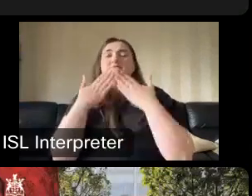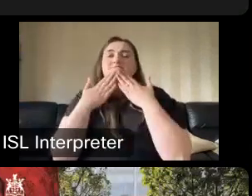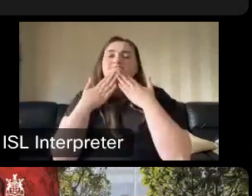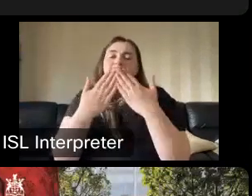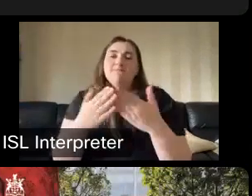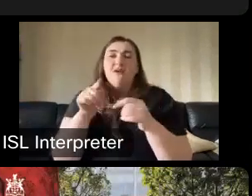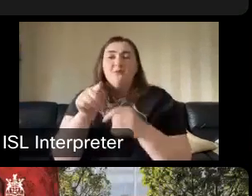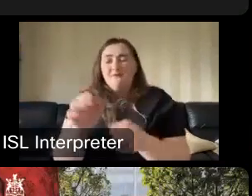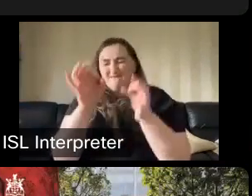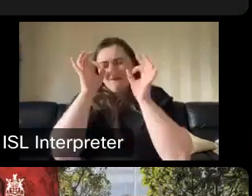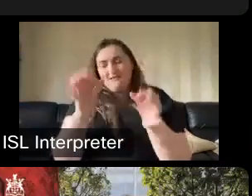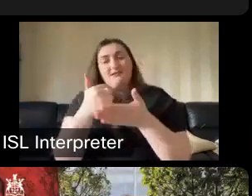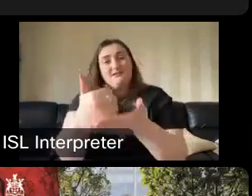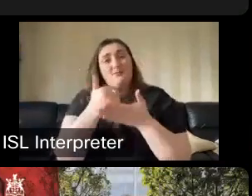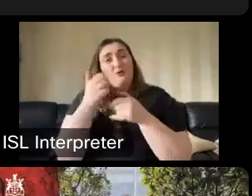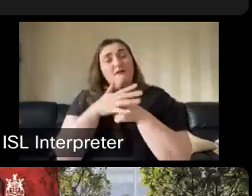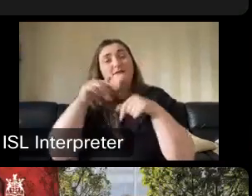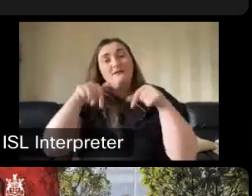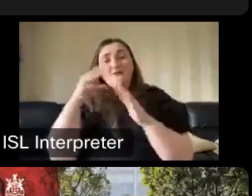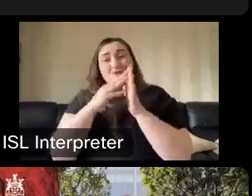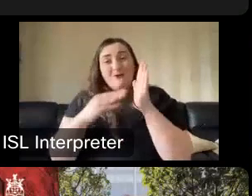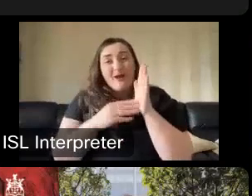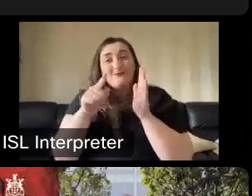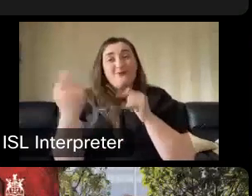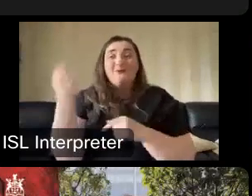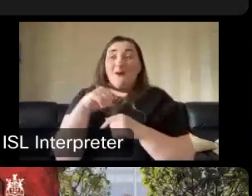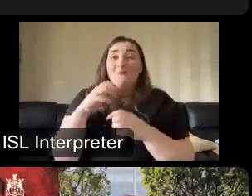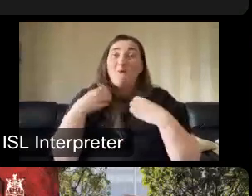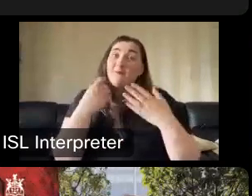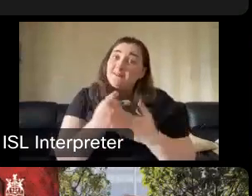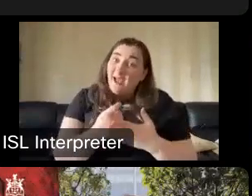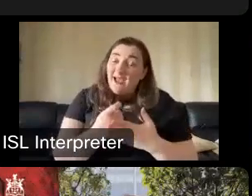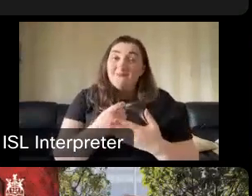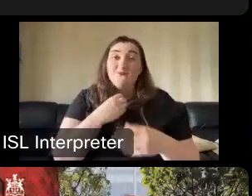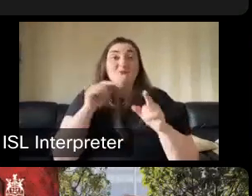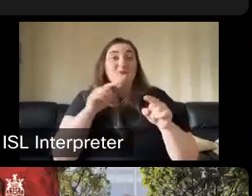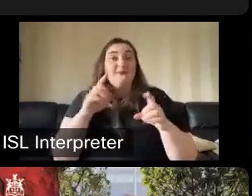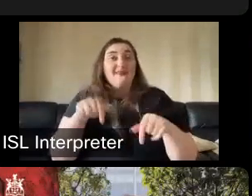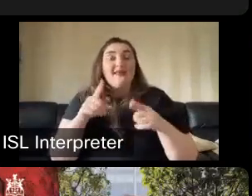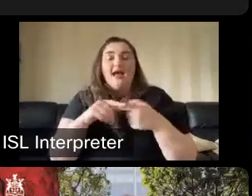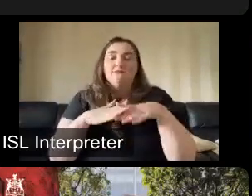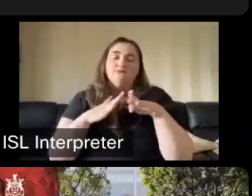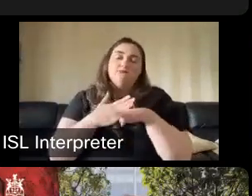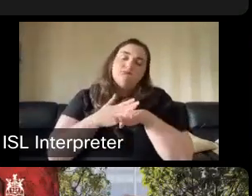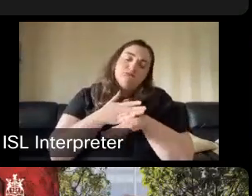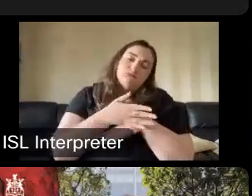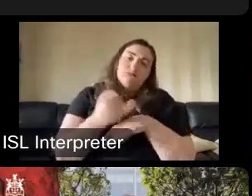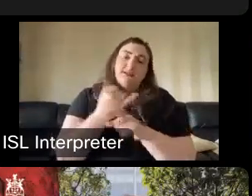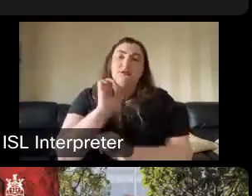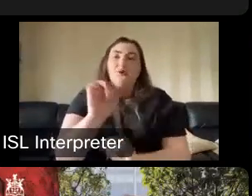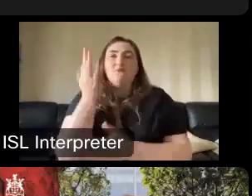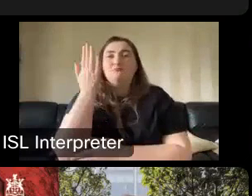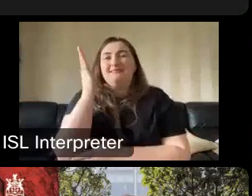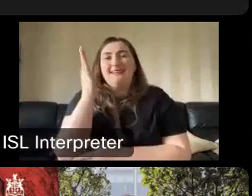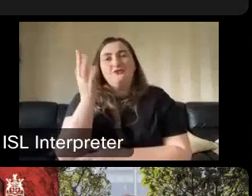a support to this programme. You come on in your own time to do this, and the amount of effort you put into your presentations, we know that a lot